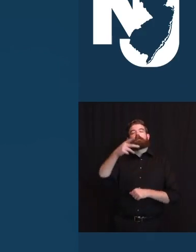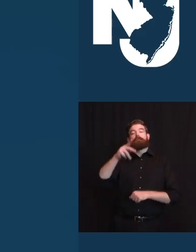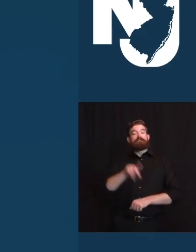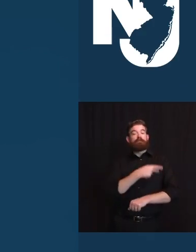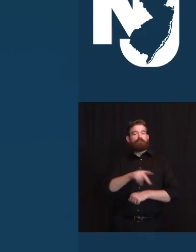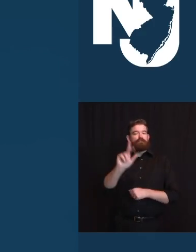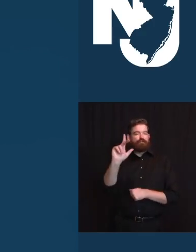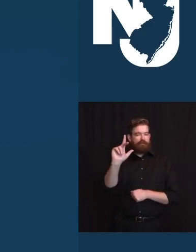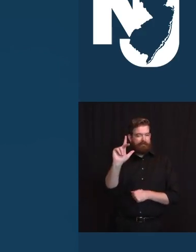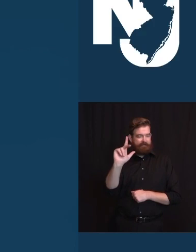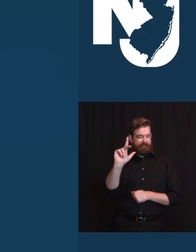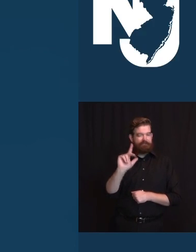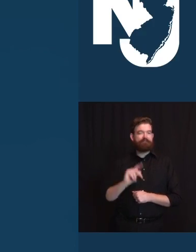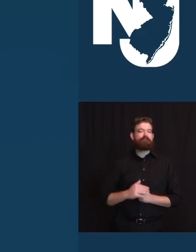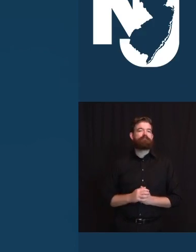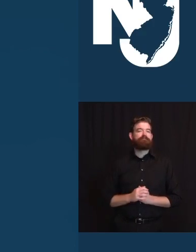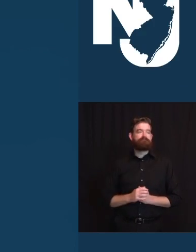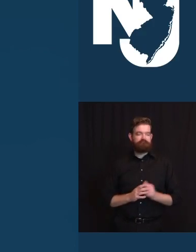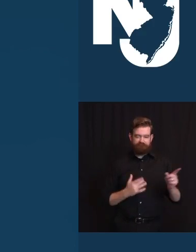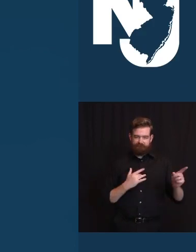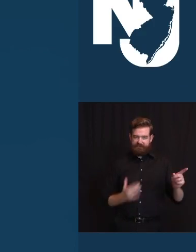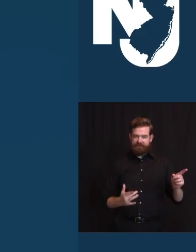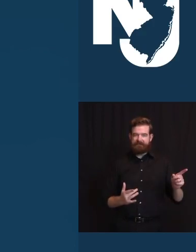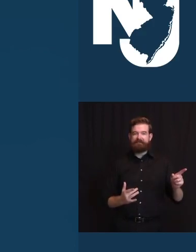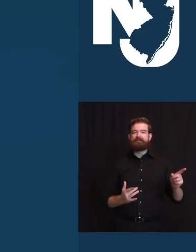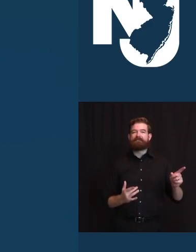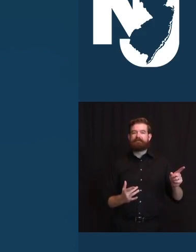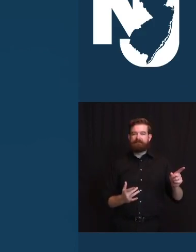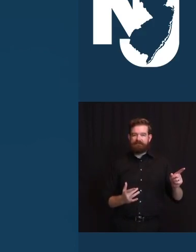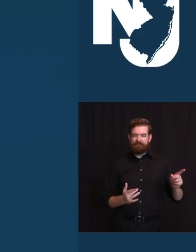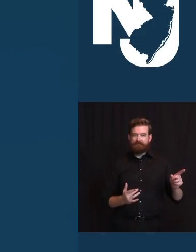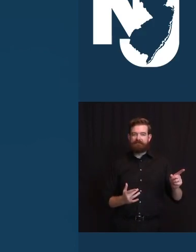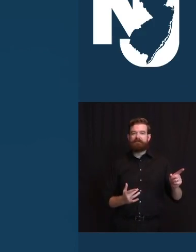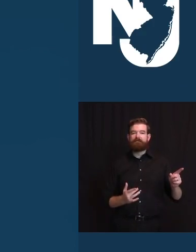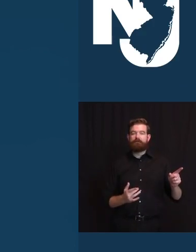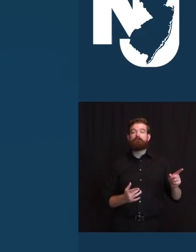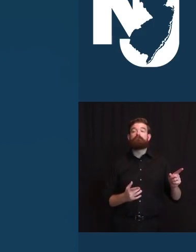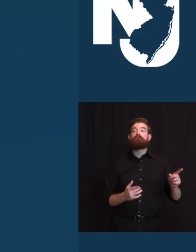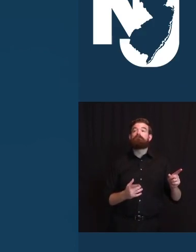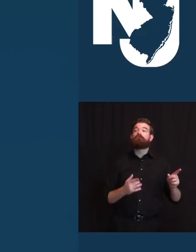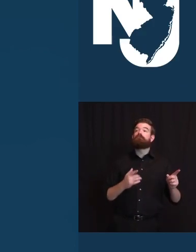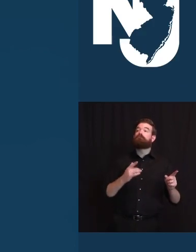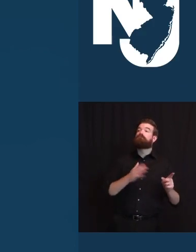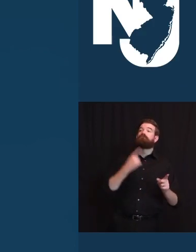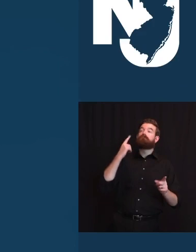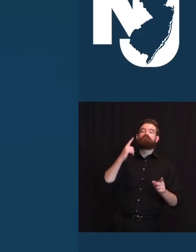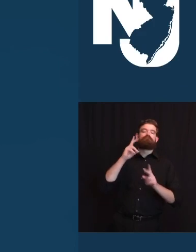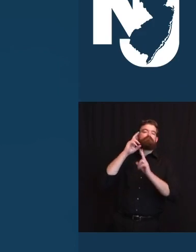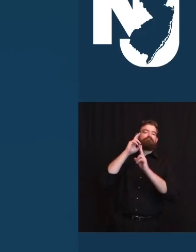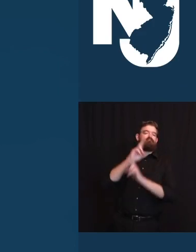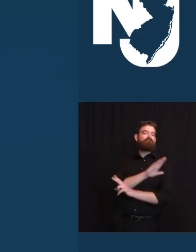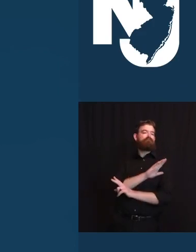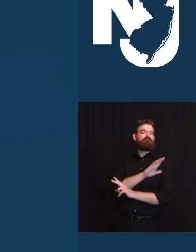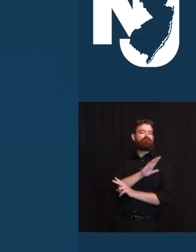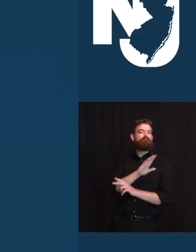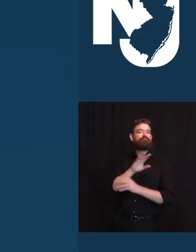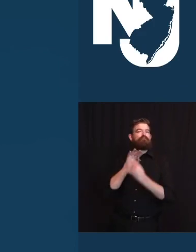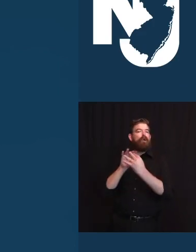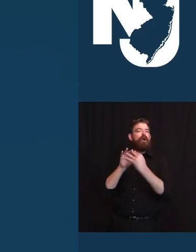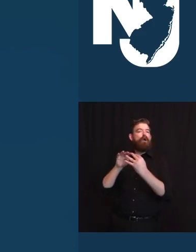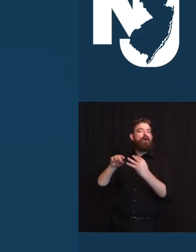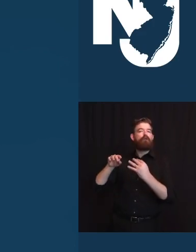George's great loves were in order: his family, his country, and his cars. He had a particular